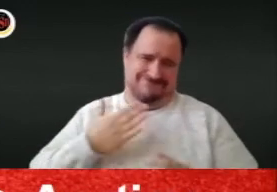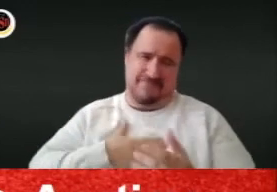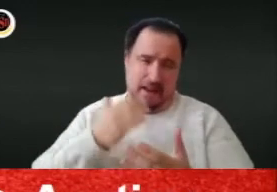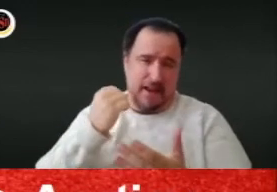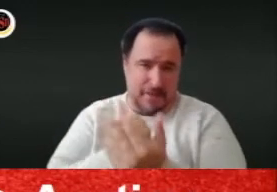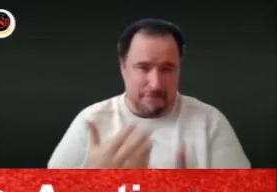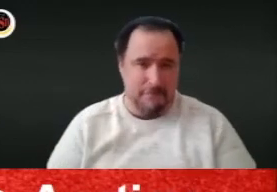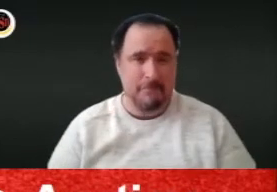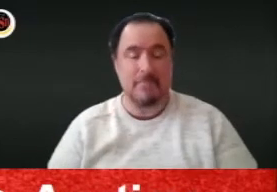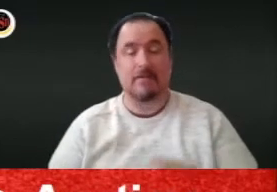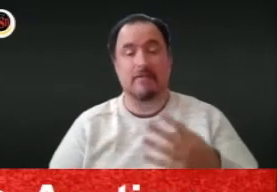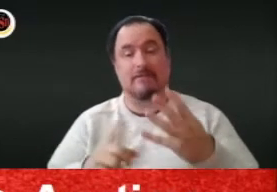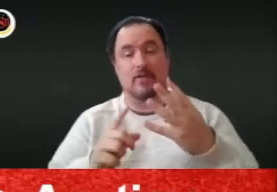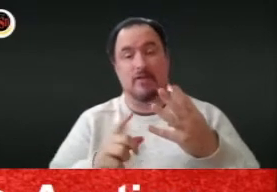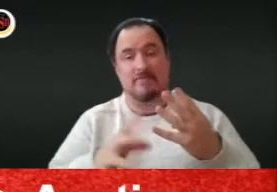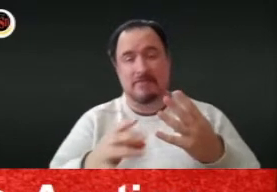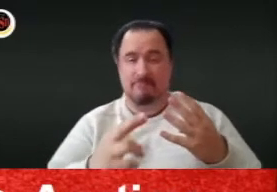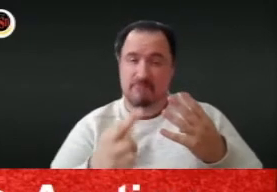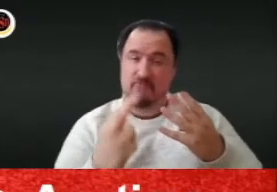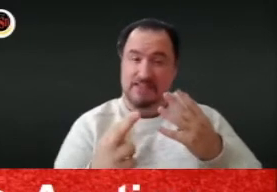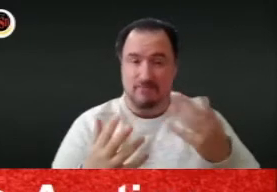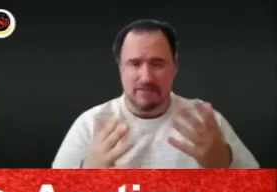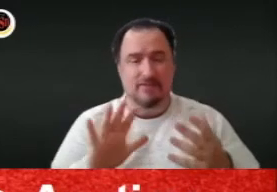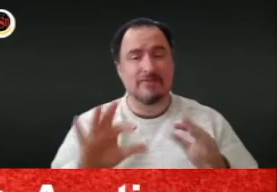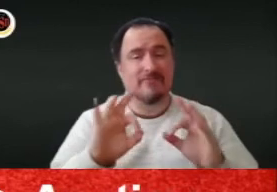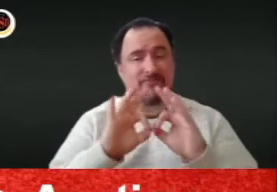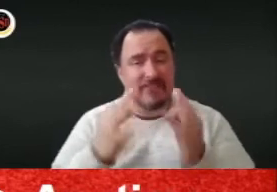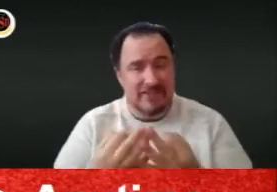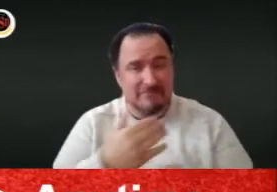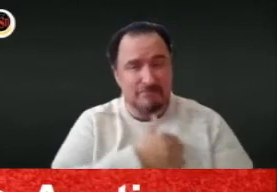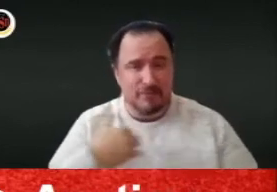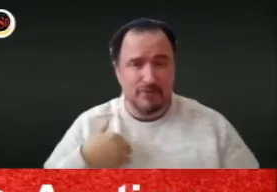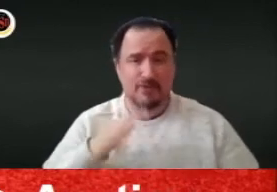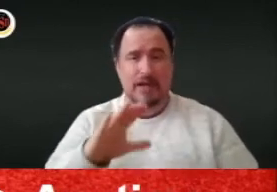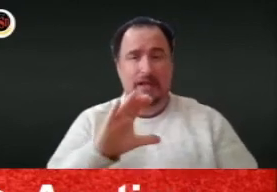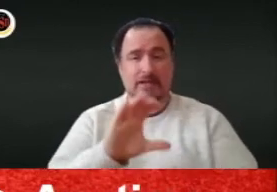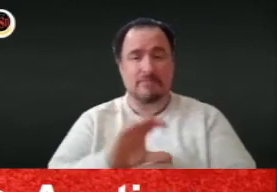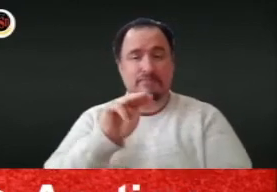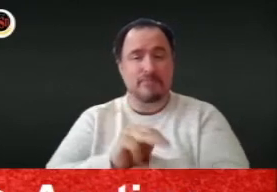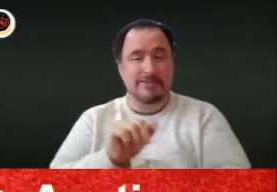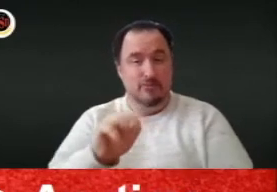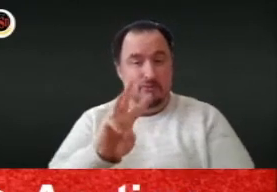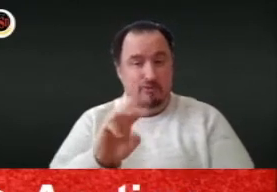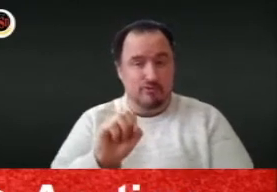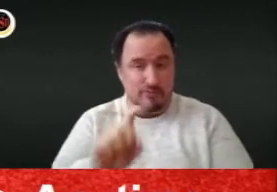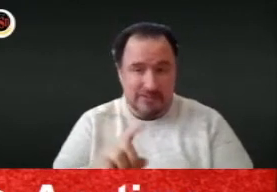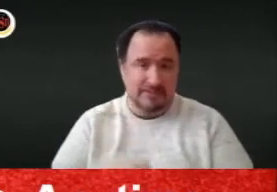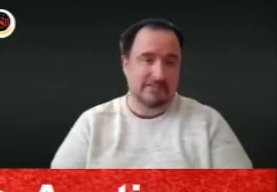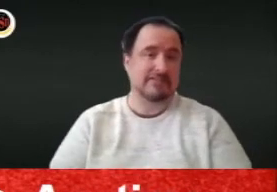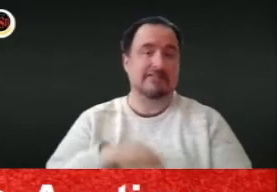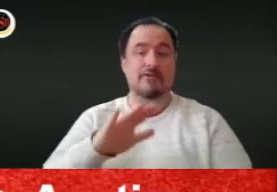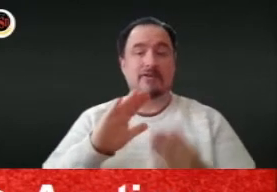do that. Your 4th best friend is your family, your case managers at